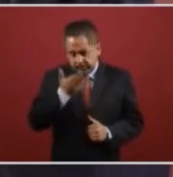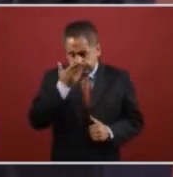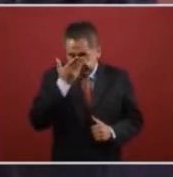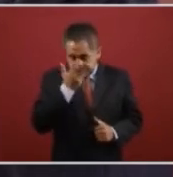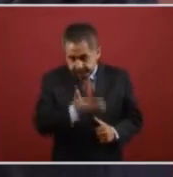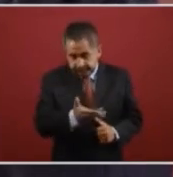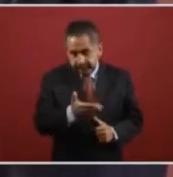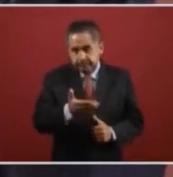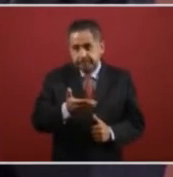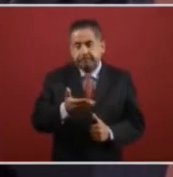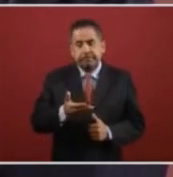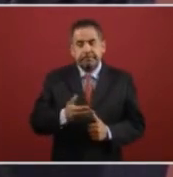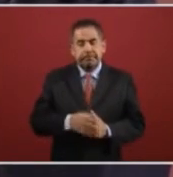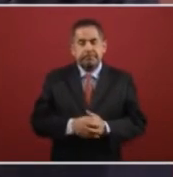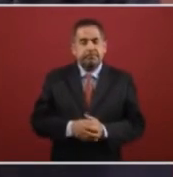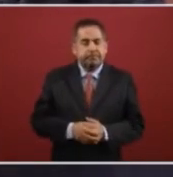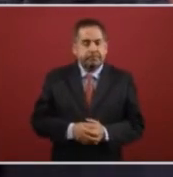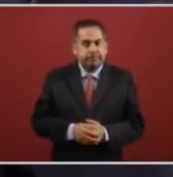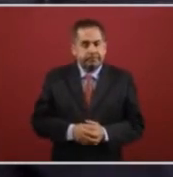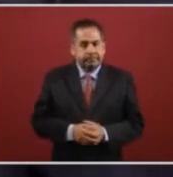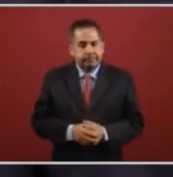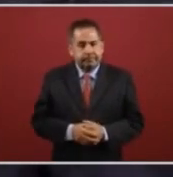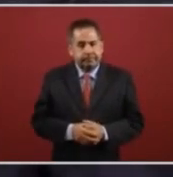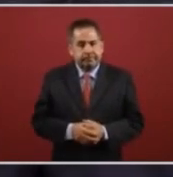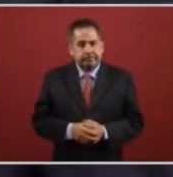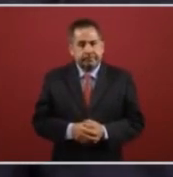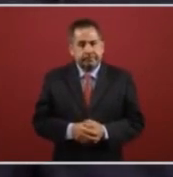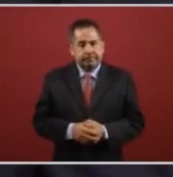So then I'm asking